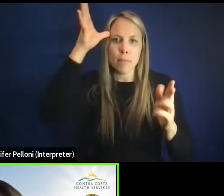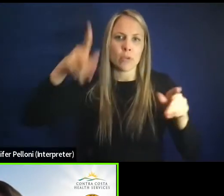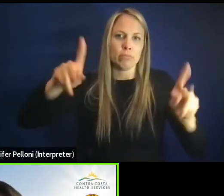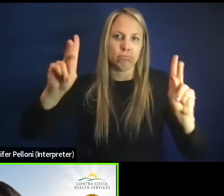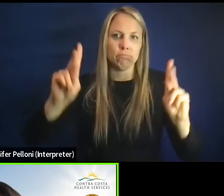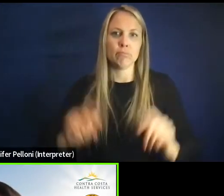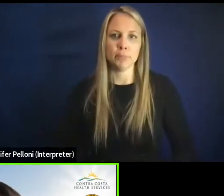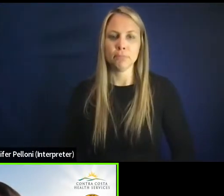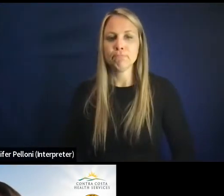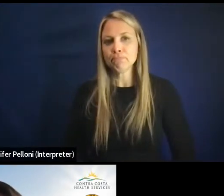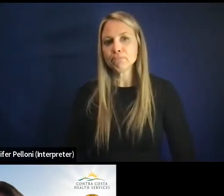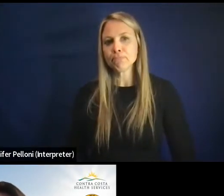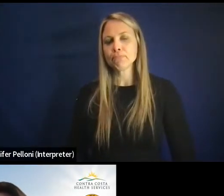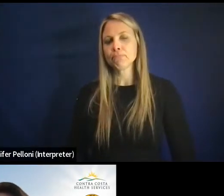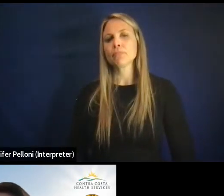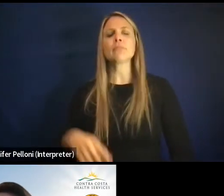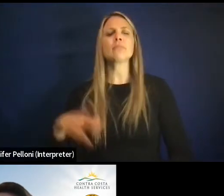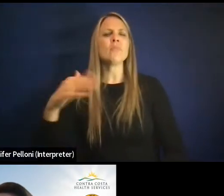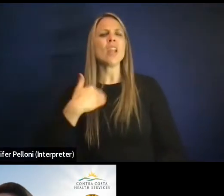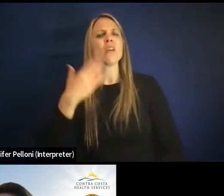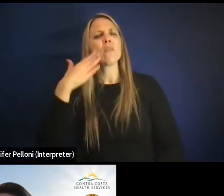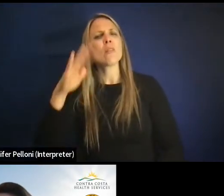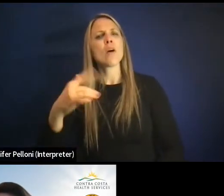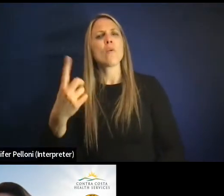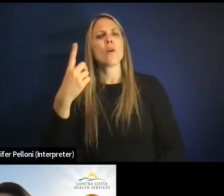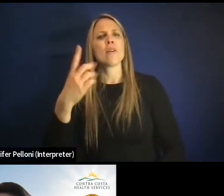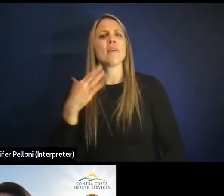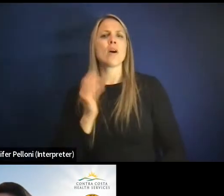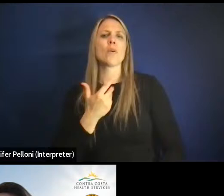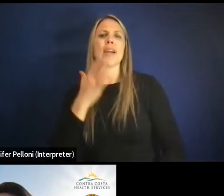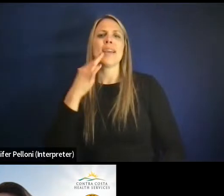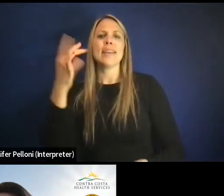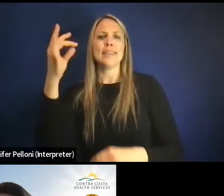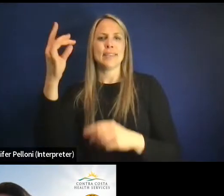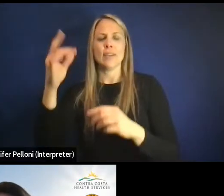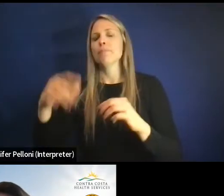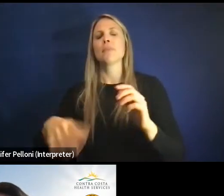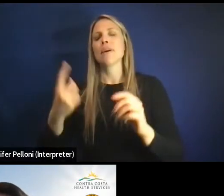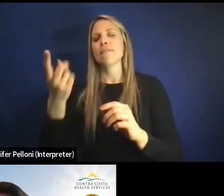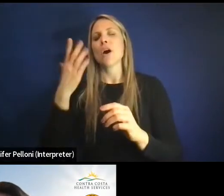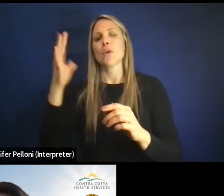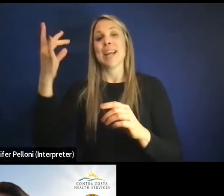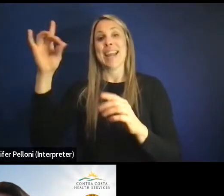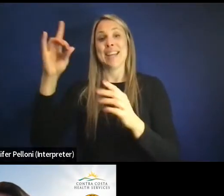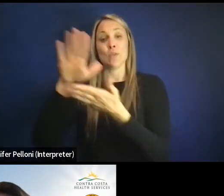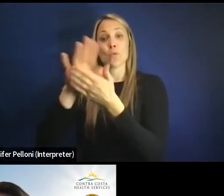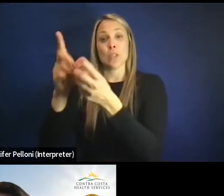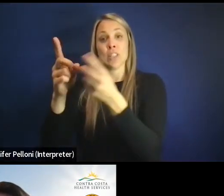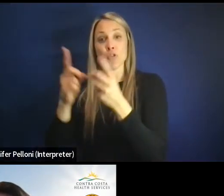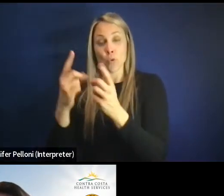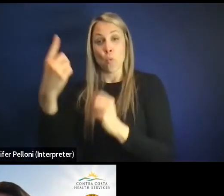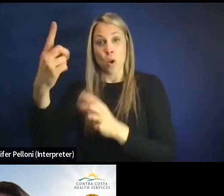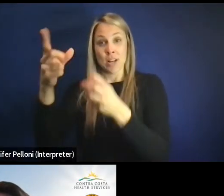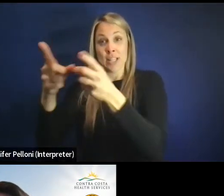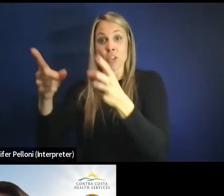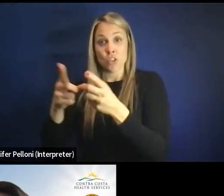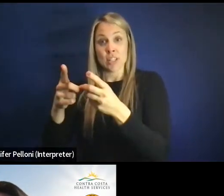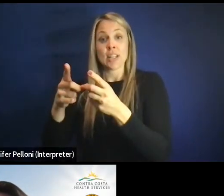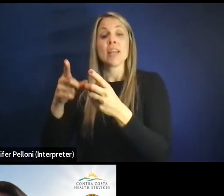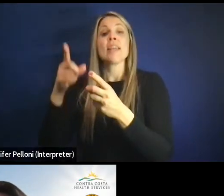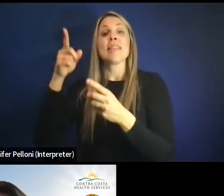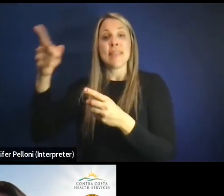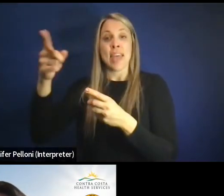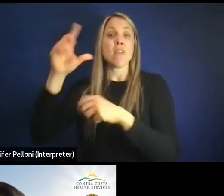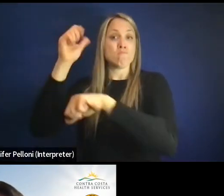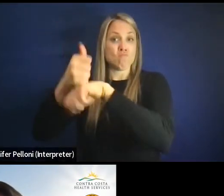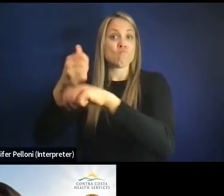consent. So I know that one of our 18 school districts, one has opted to make this vaccine